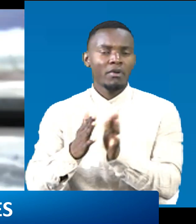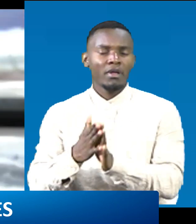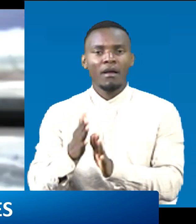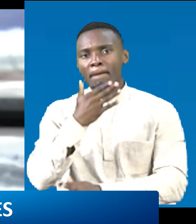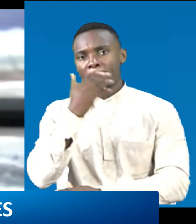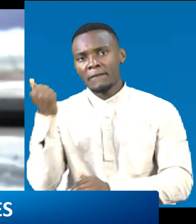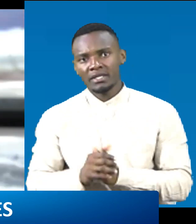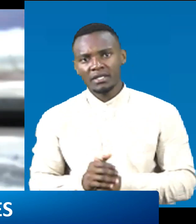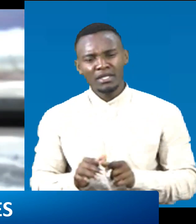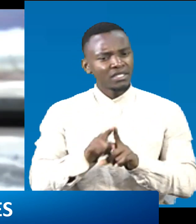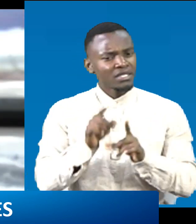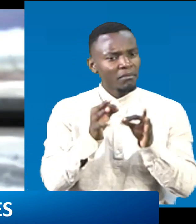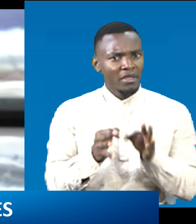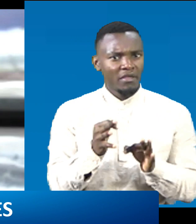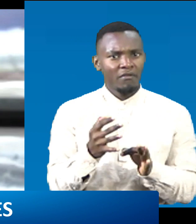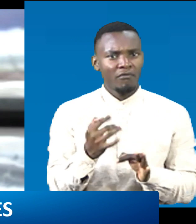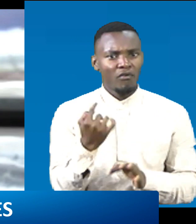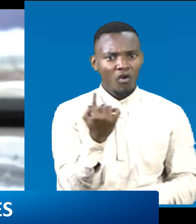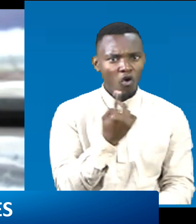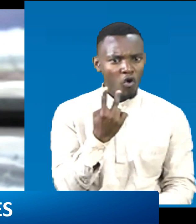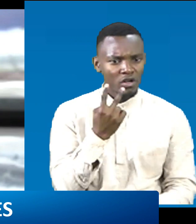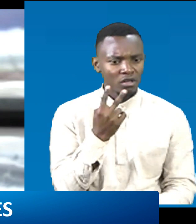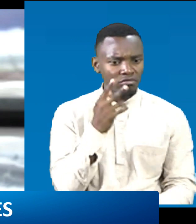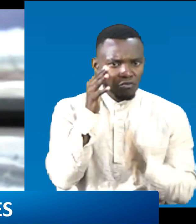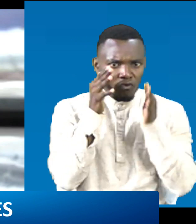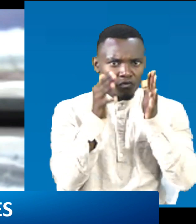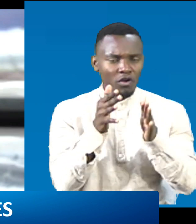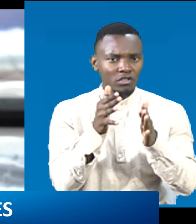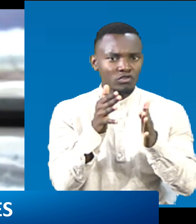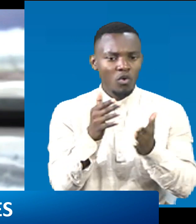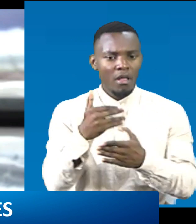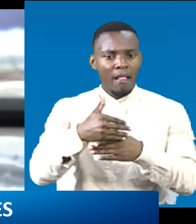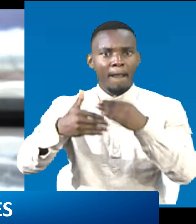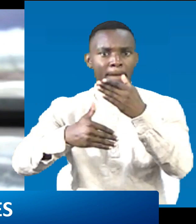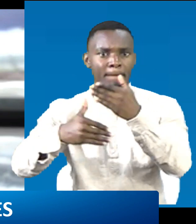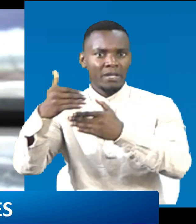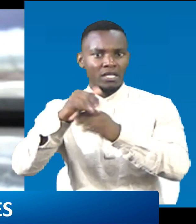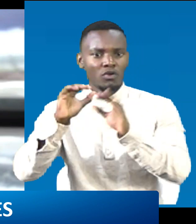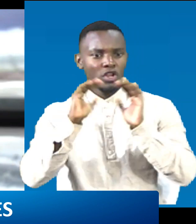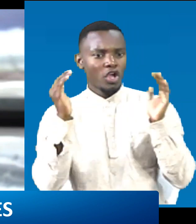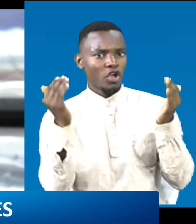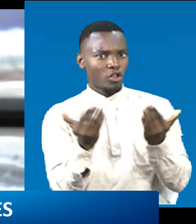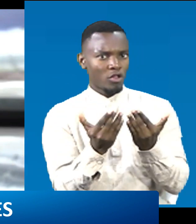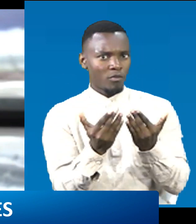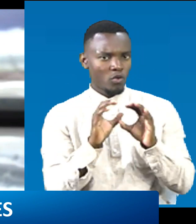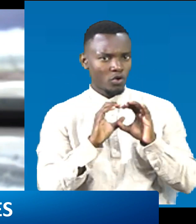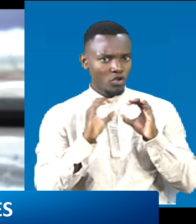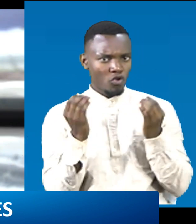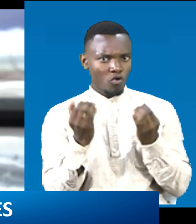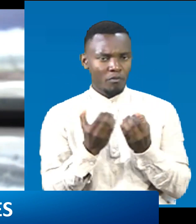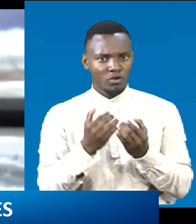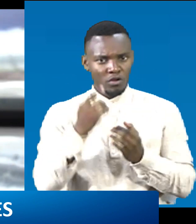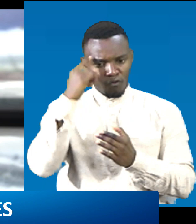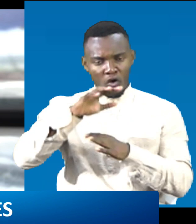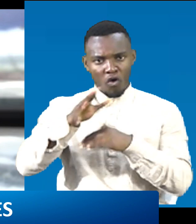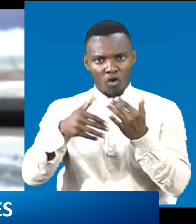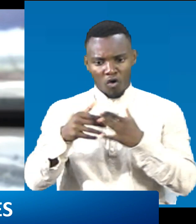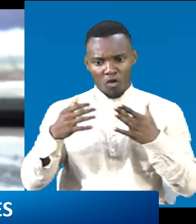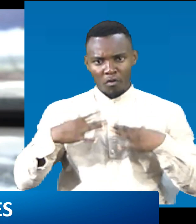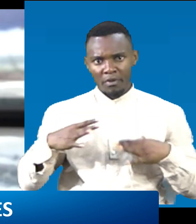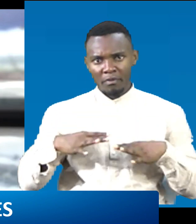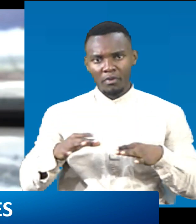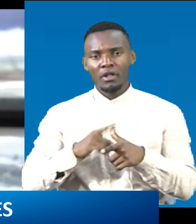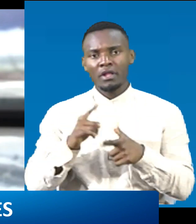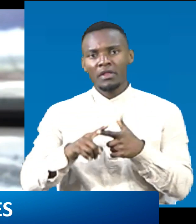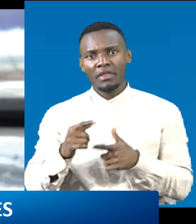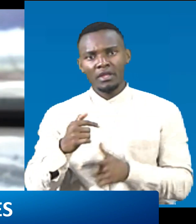at it under the picture of building a global community of shared future for mankind, then it only sits, I think it